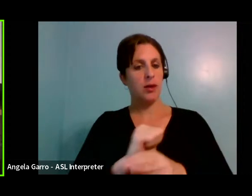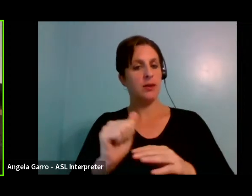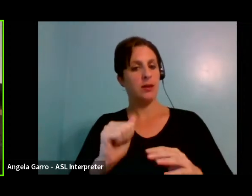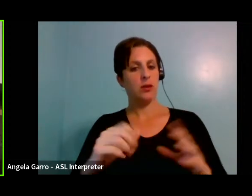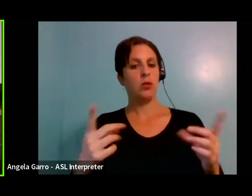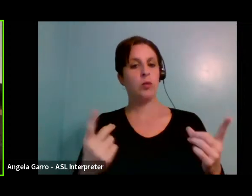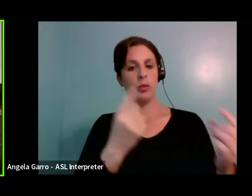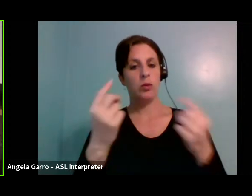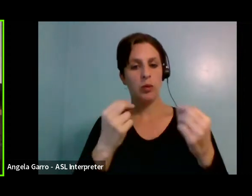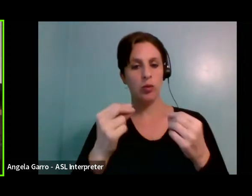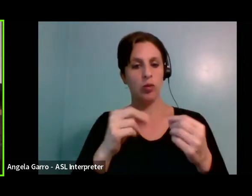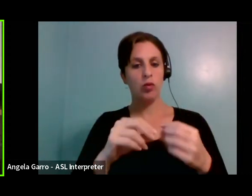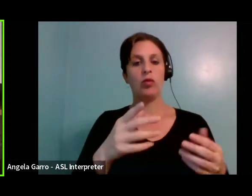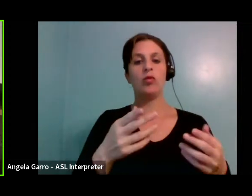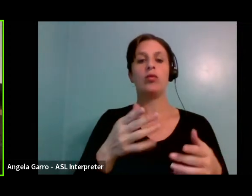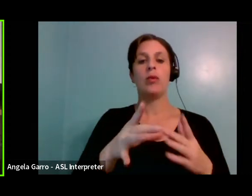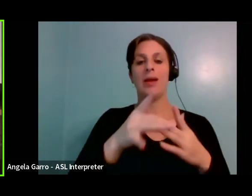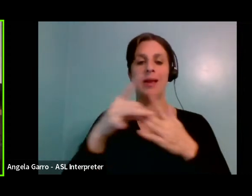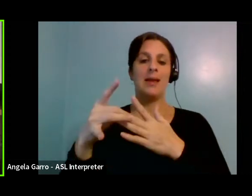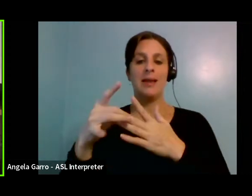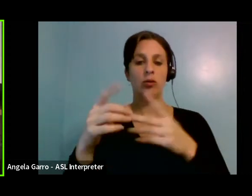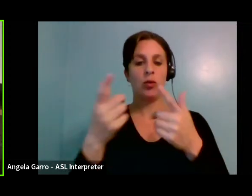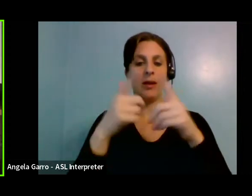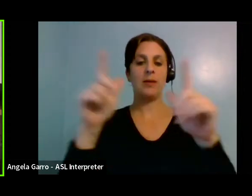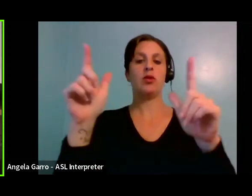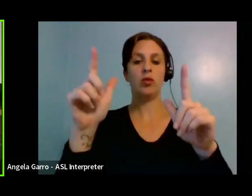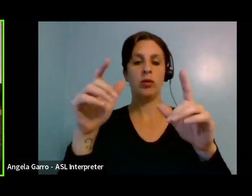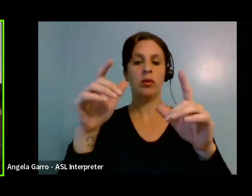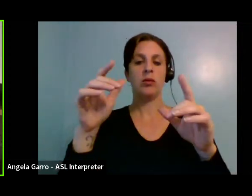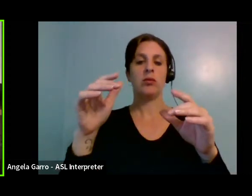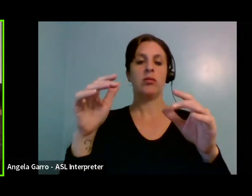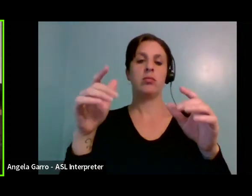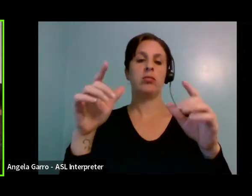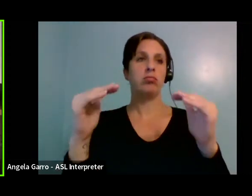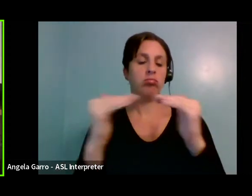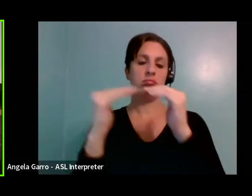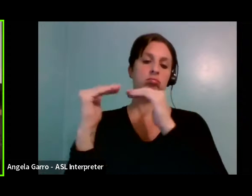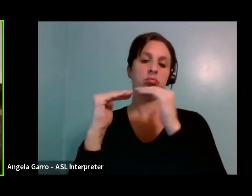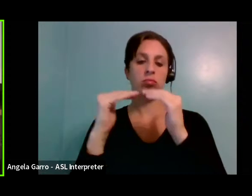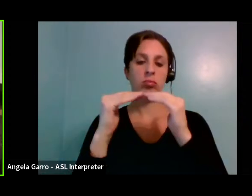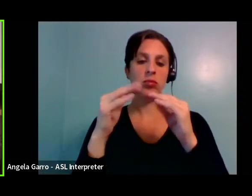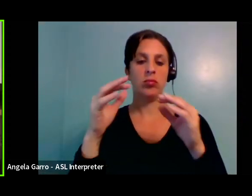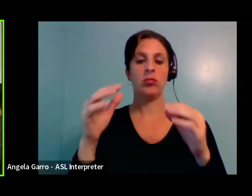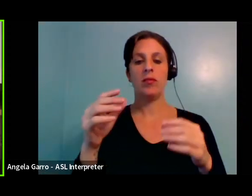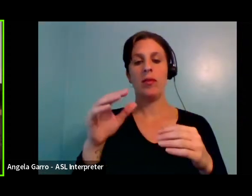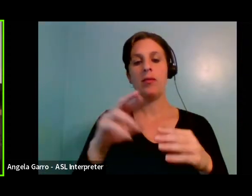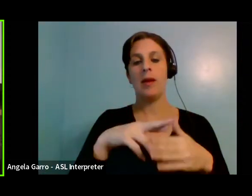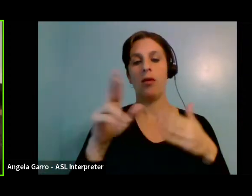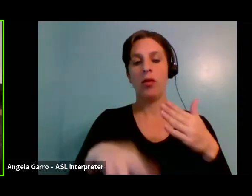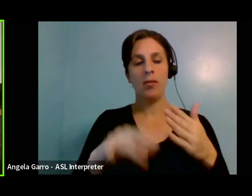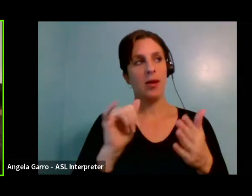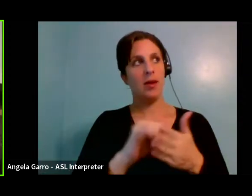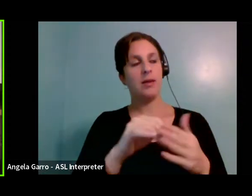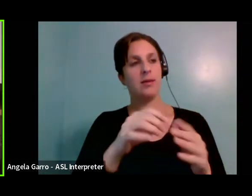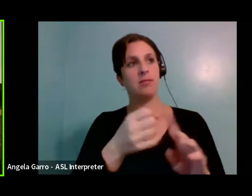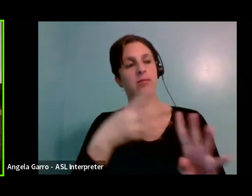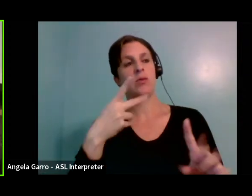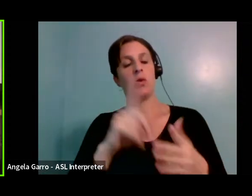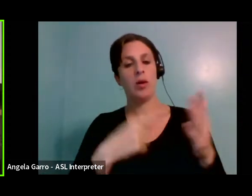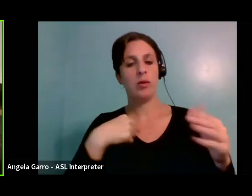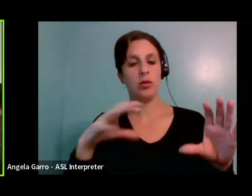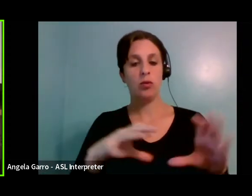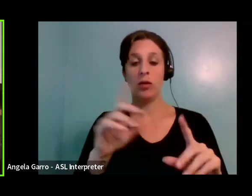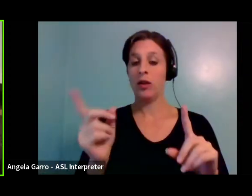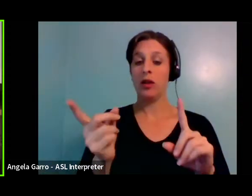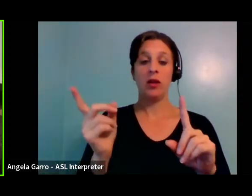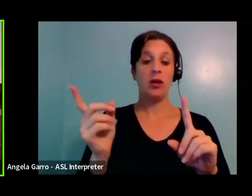and socially just outcome. So that's like the definition of what we were doing. The next meeting is March 21st at